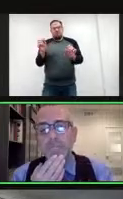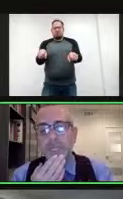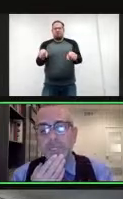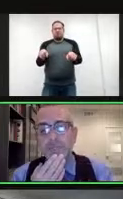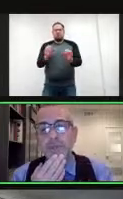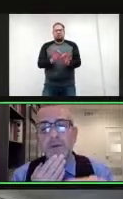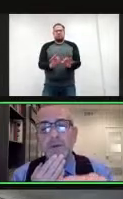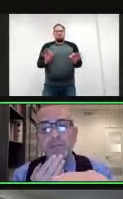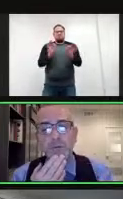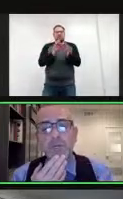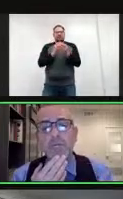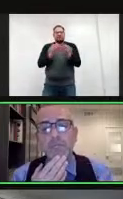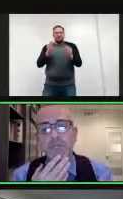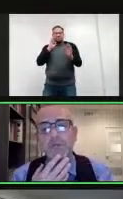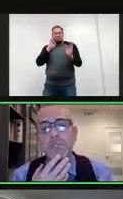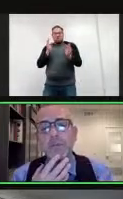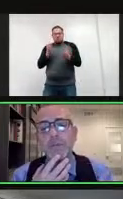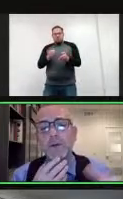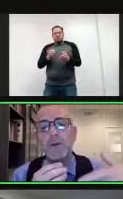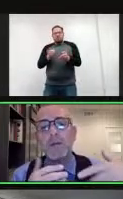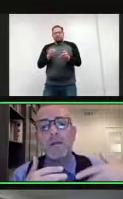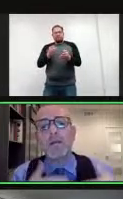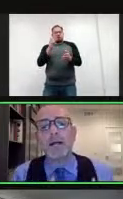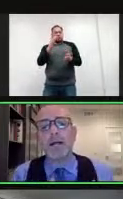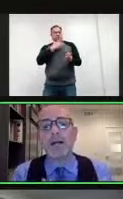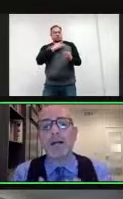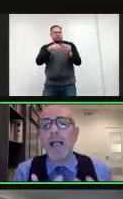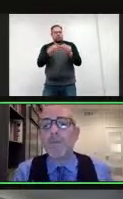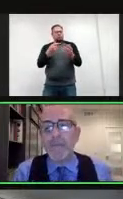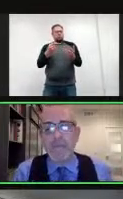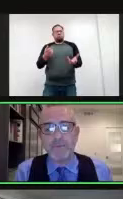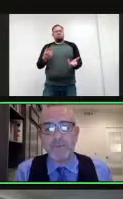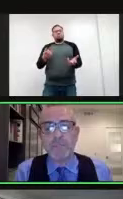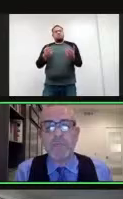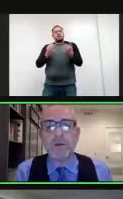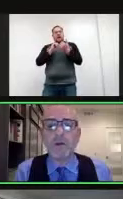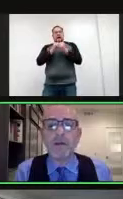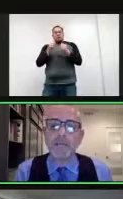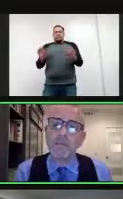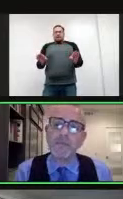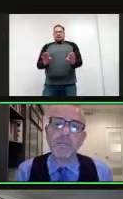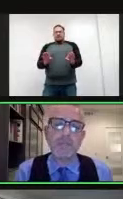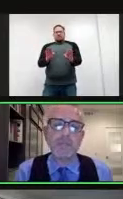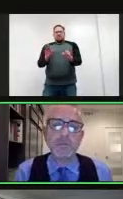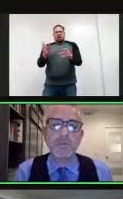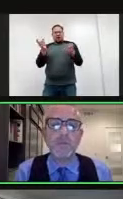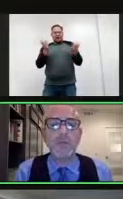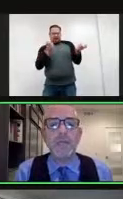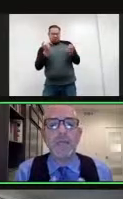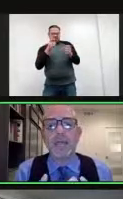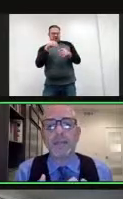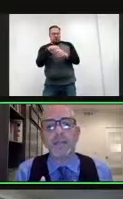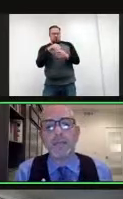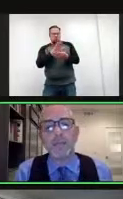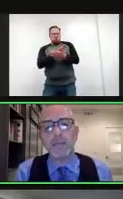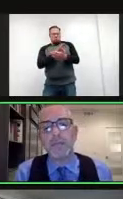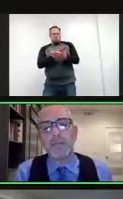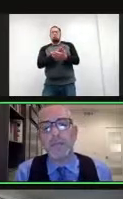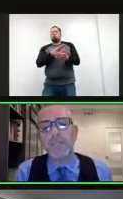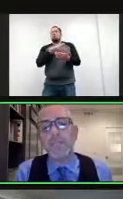to attend to. There are certainly concerns about how behaviors are handled in school and